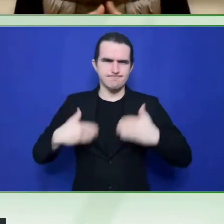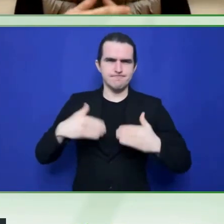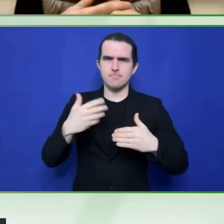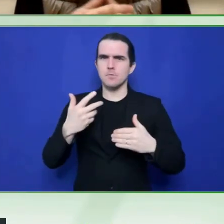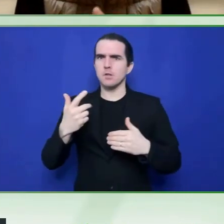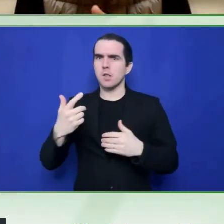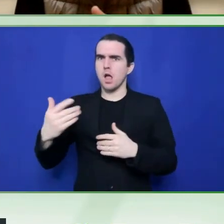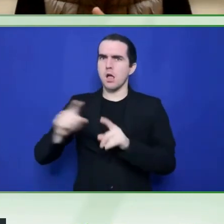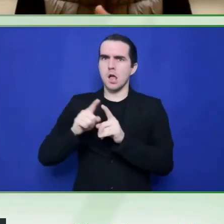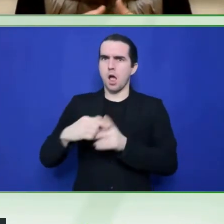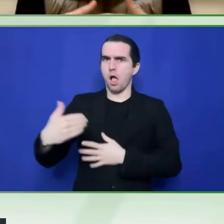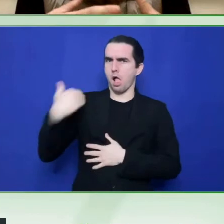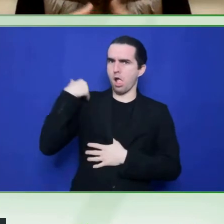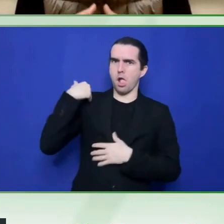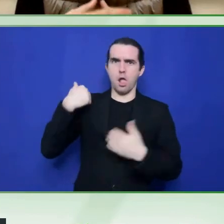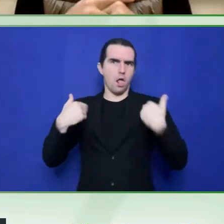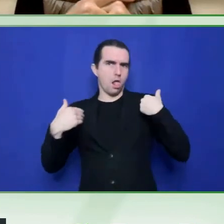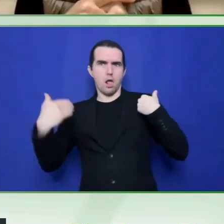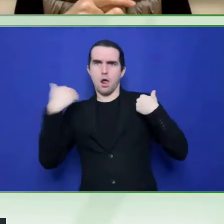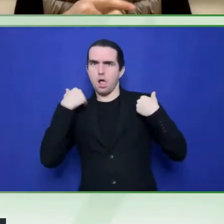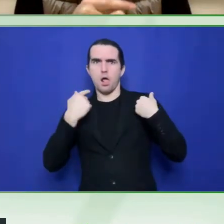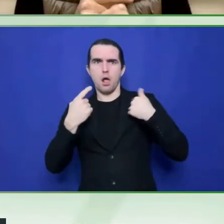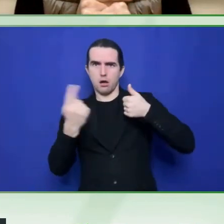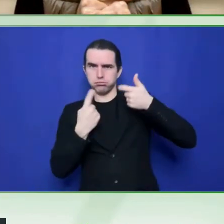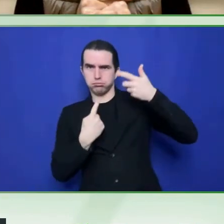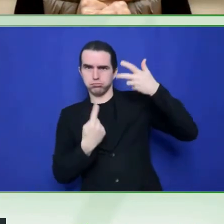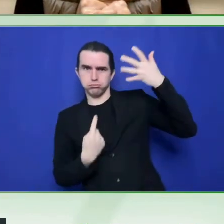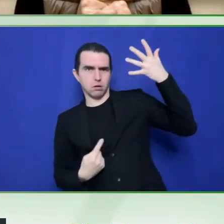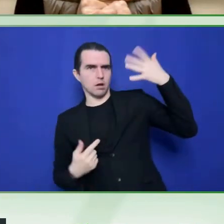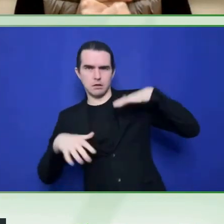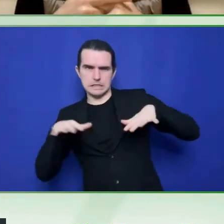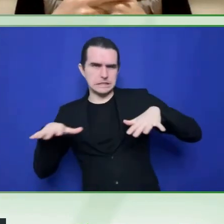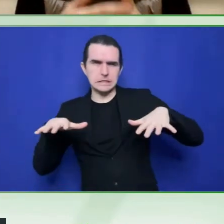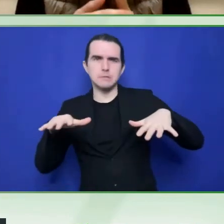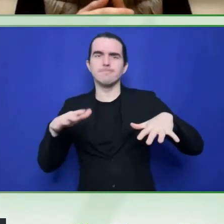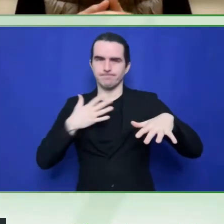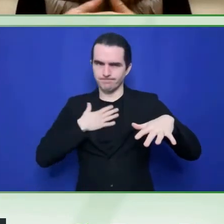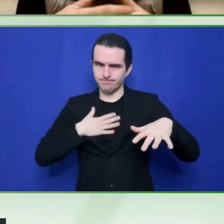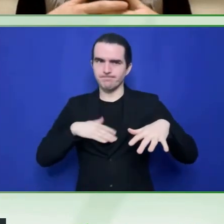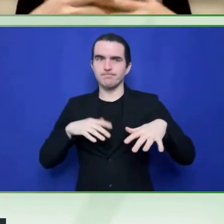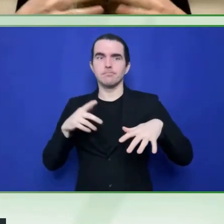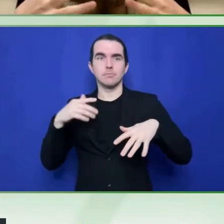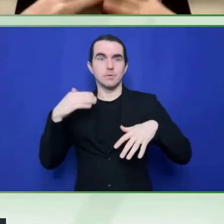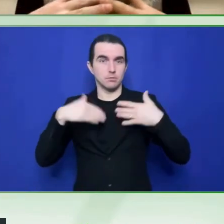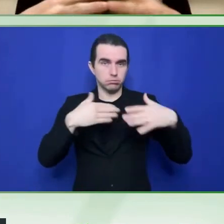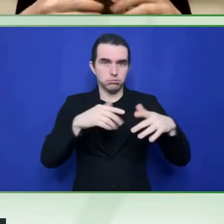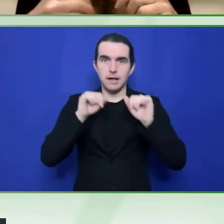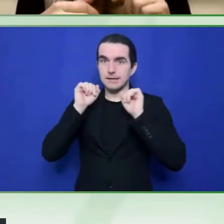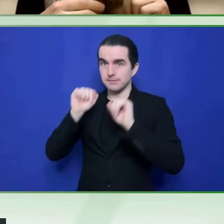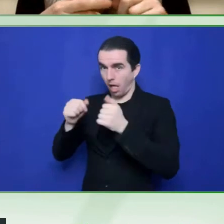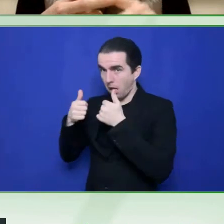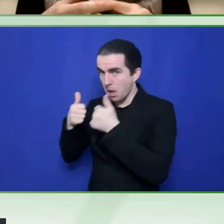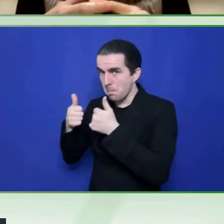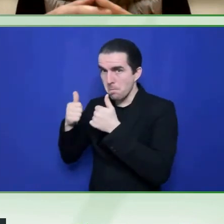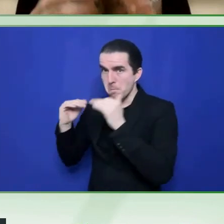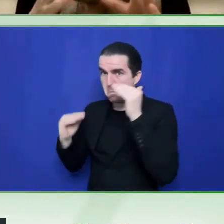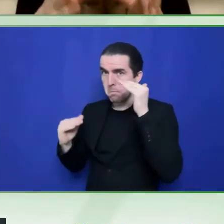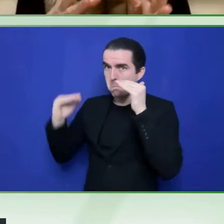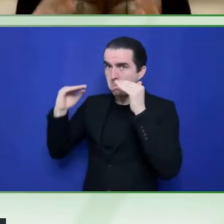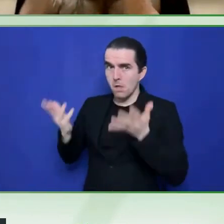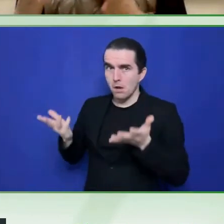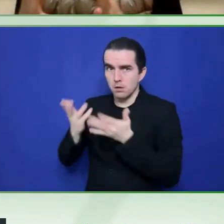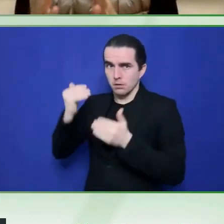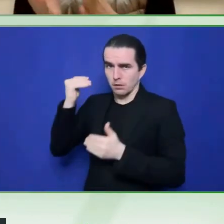we partner with Accenture, which help us to develop technology to help our employees to work more